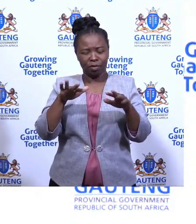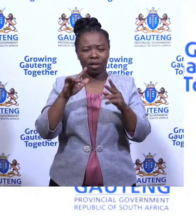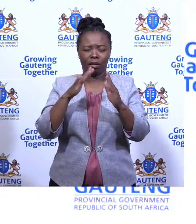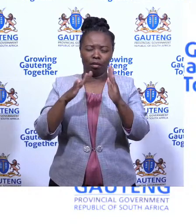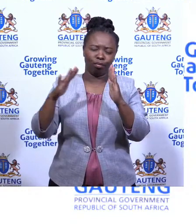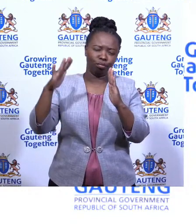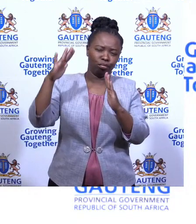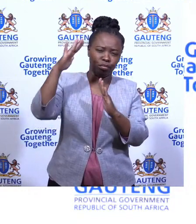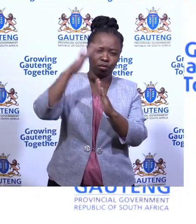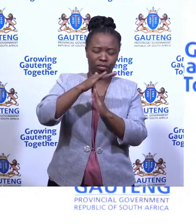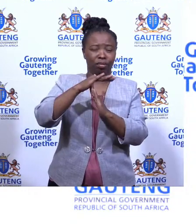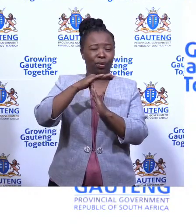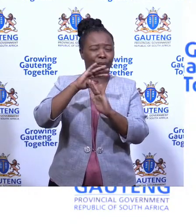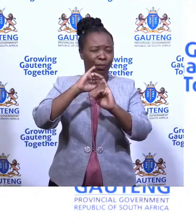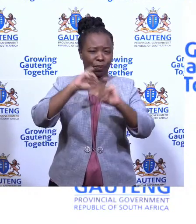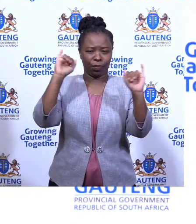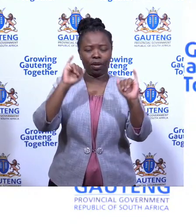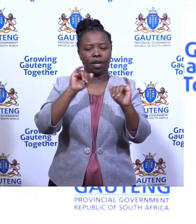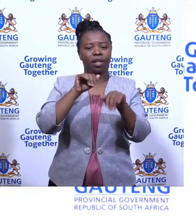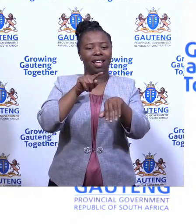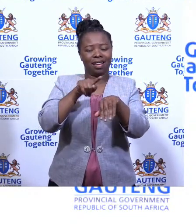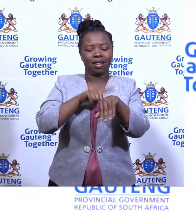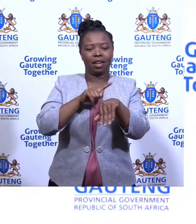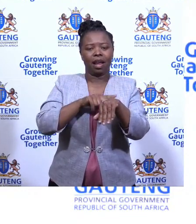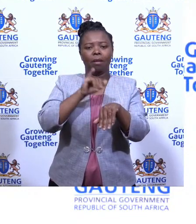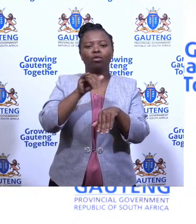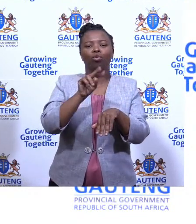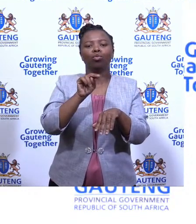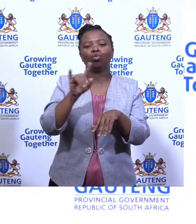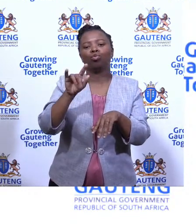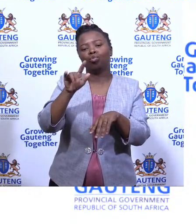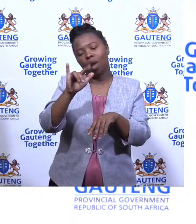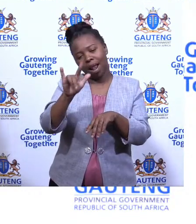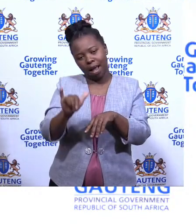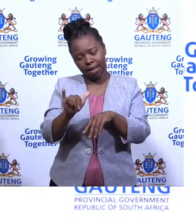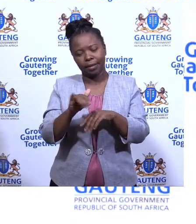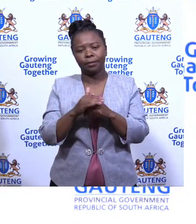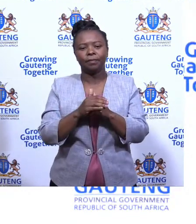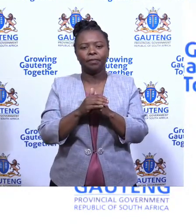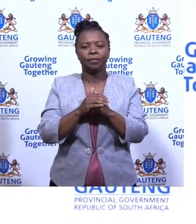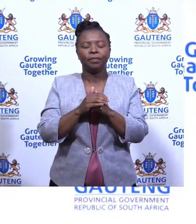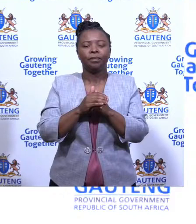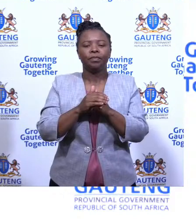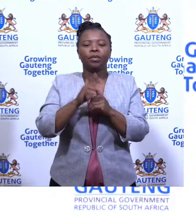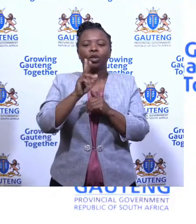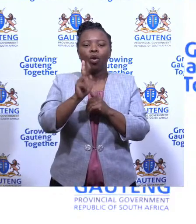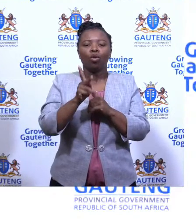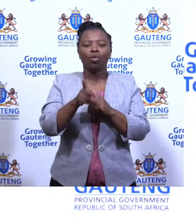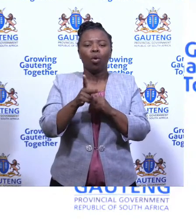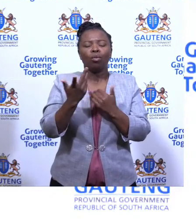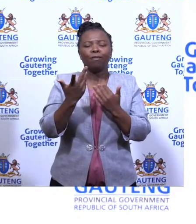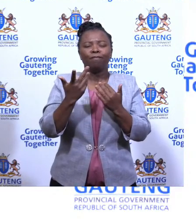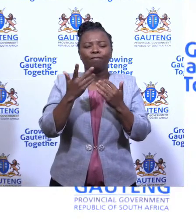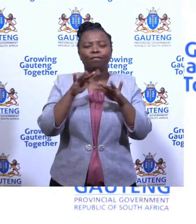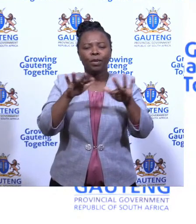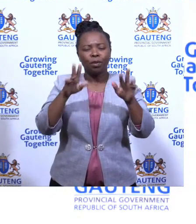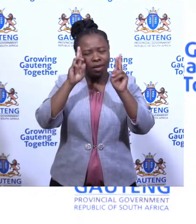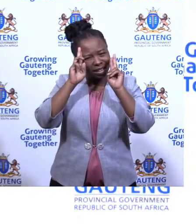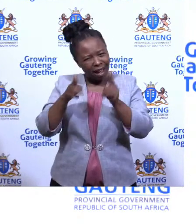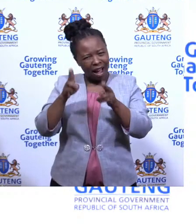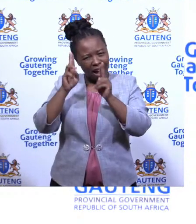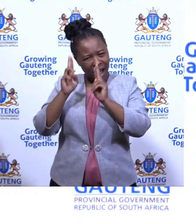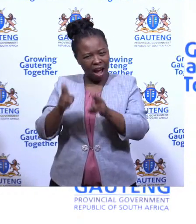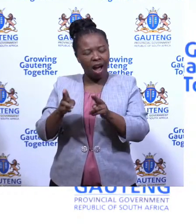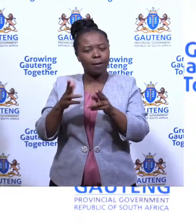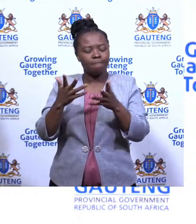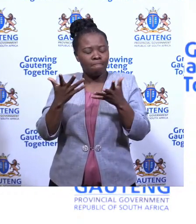roof at that time. And also the number of fatalities, the people who